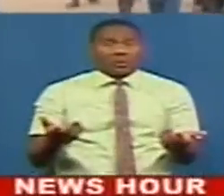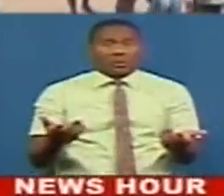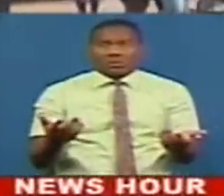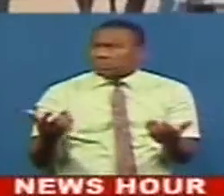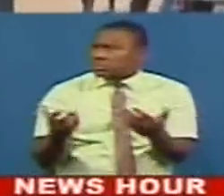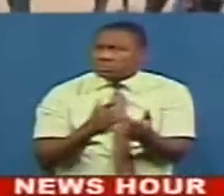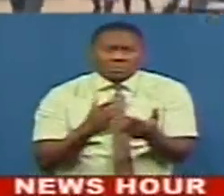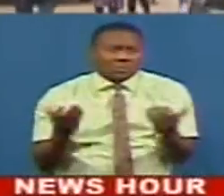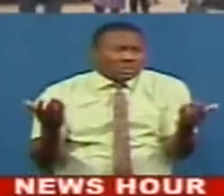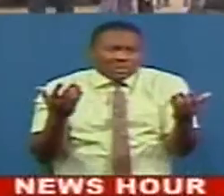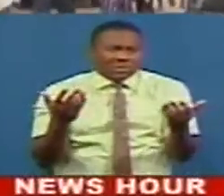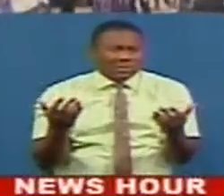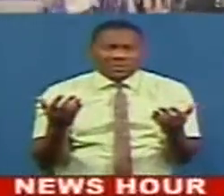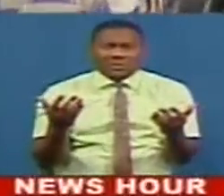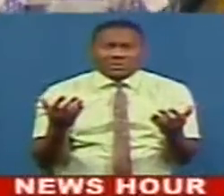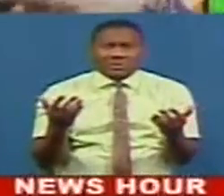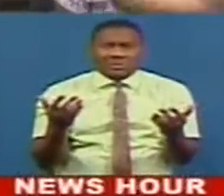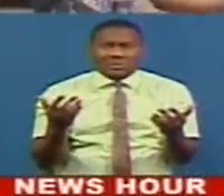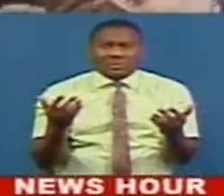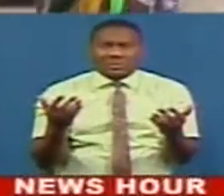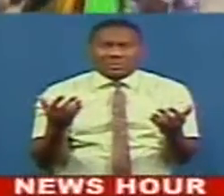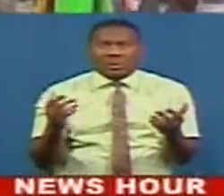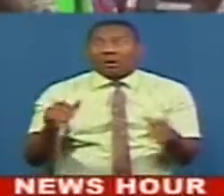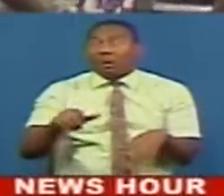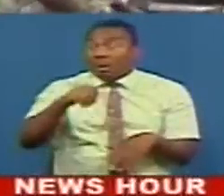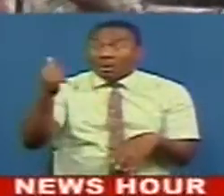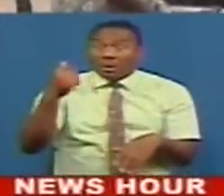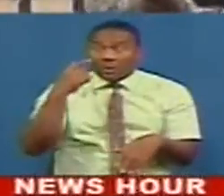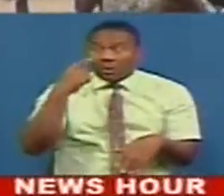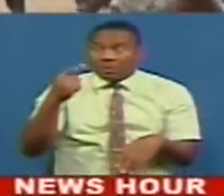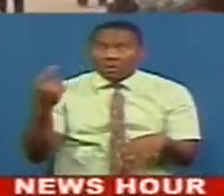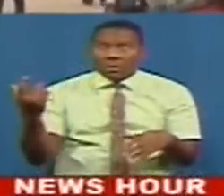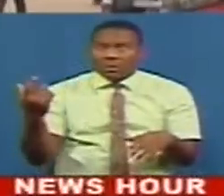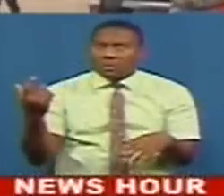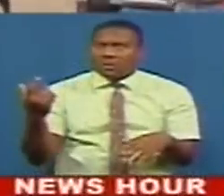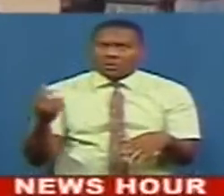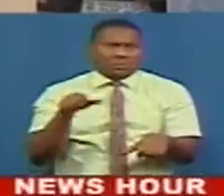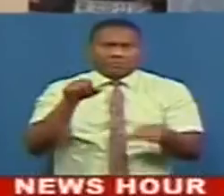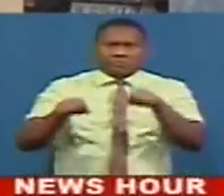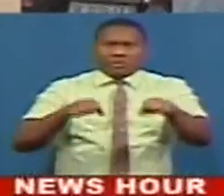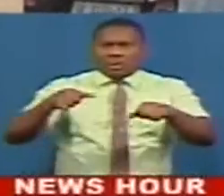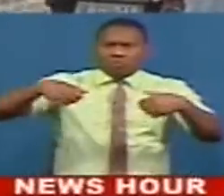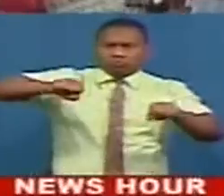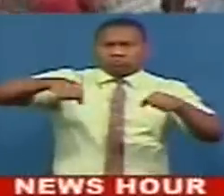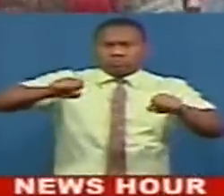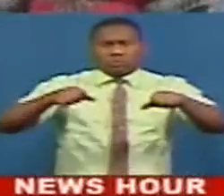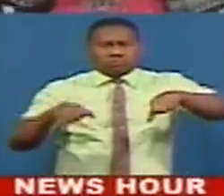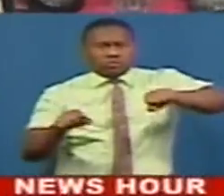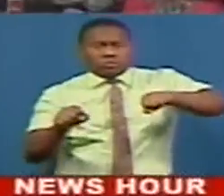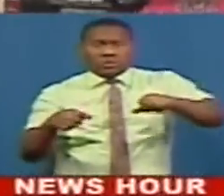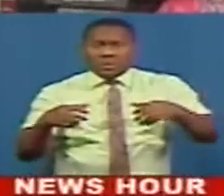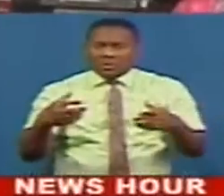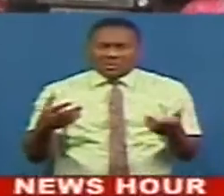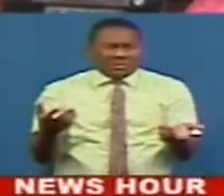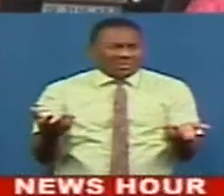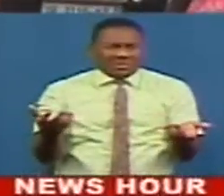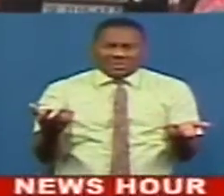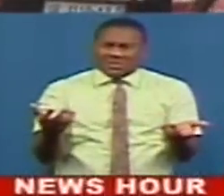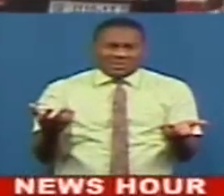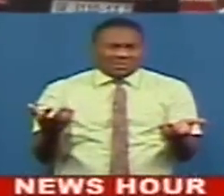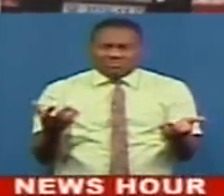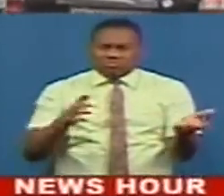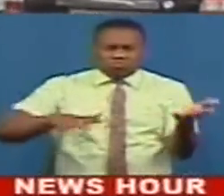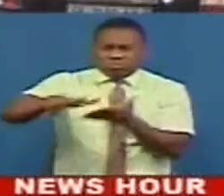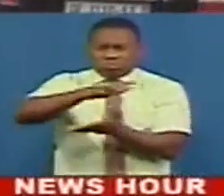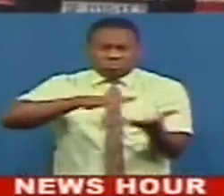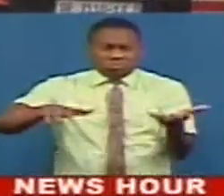Any vehicle at all, one can be knocked down with. And there are others who don't move down with bikes. People move around, and the